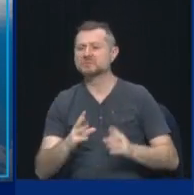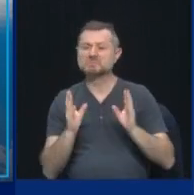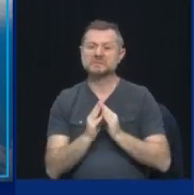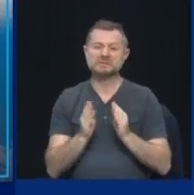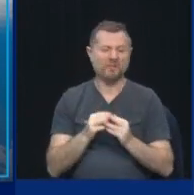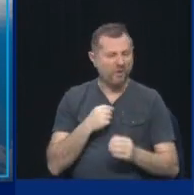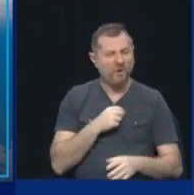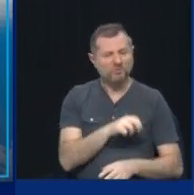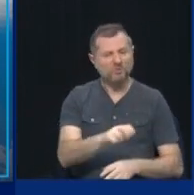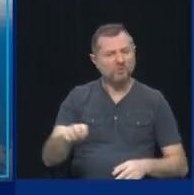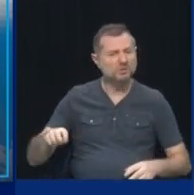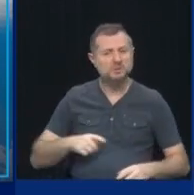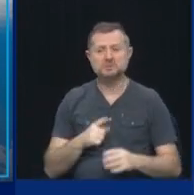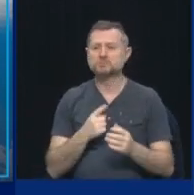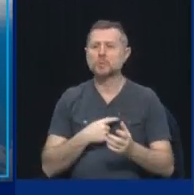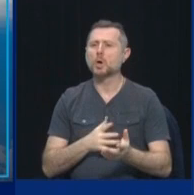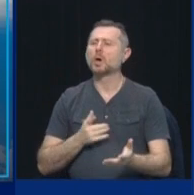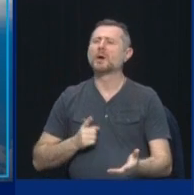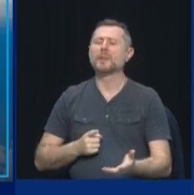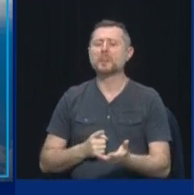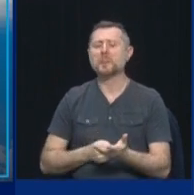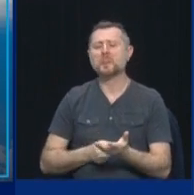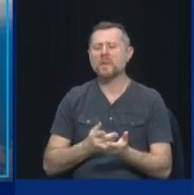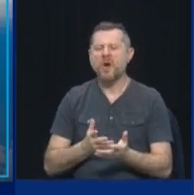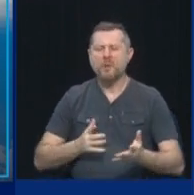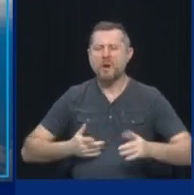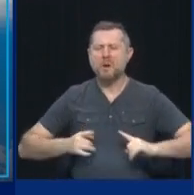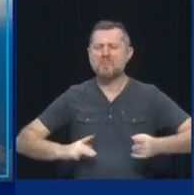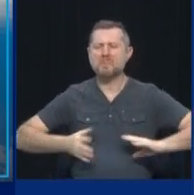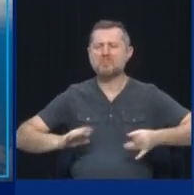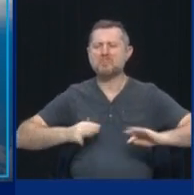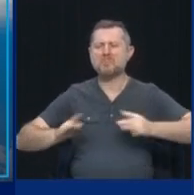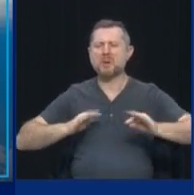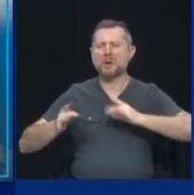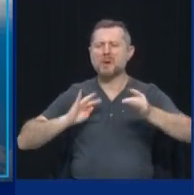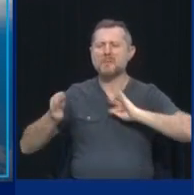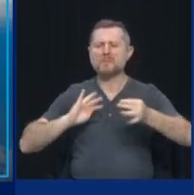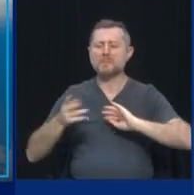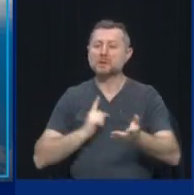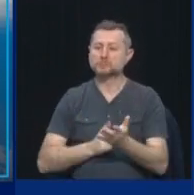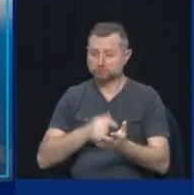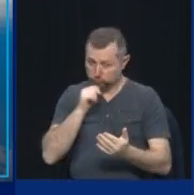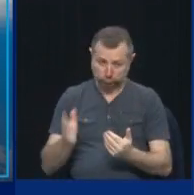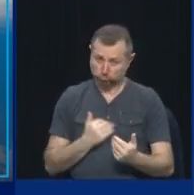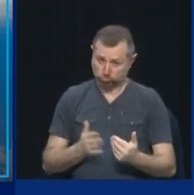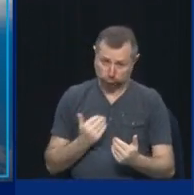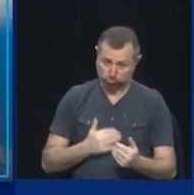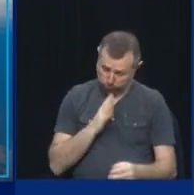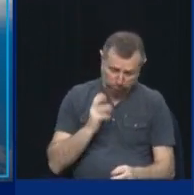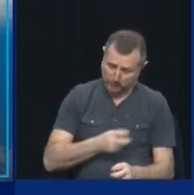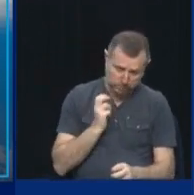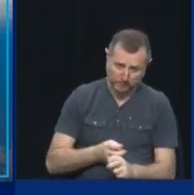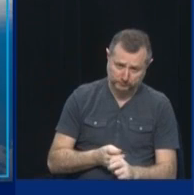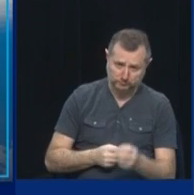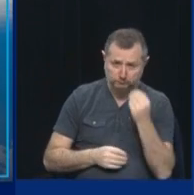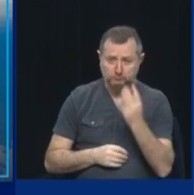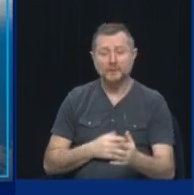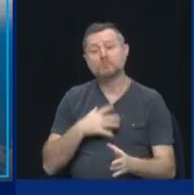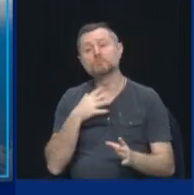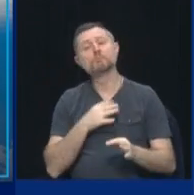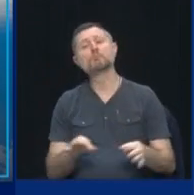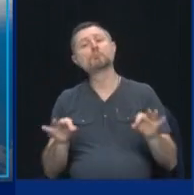contentious meetings, hard meetings, but like anything else, you want to get that